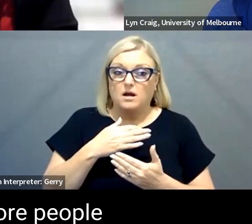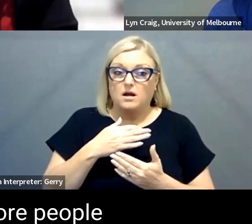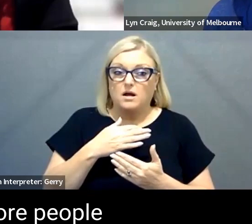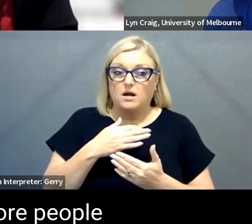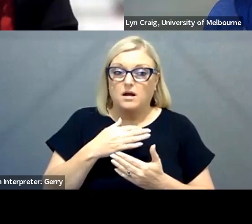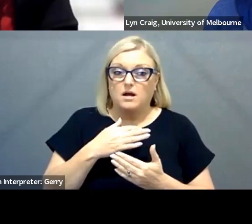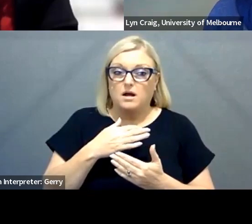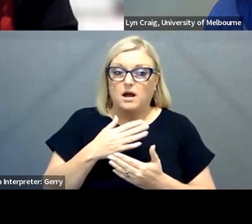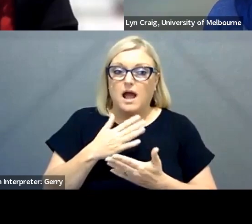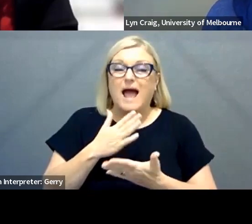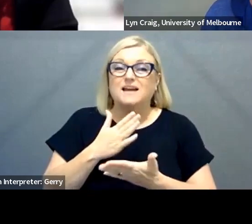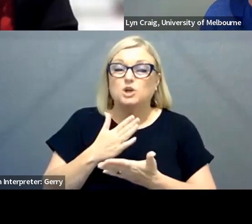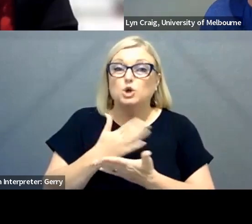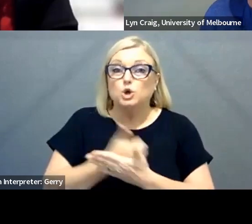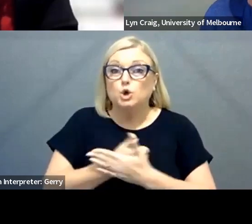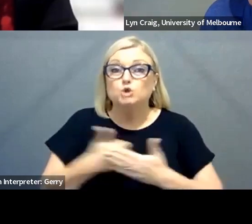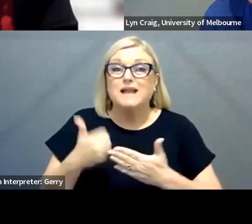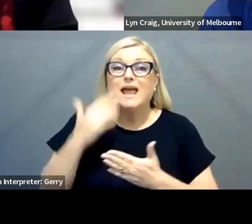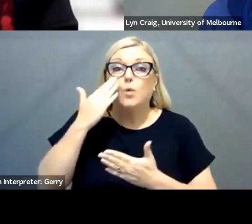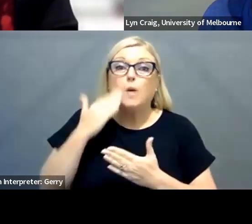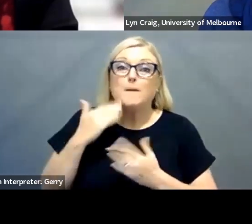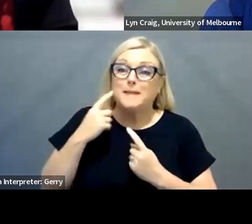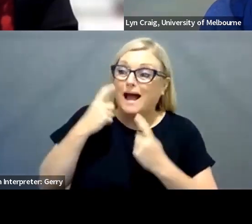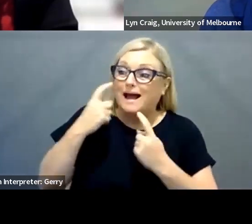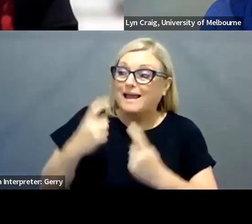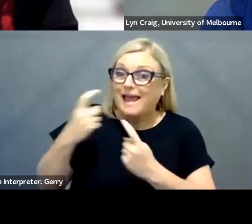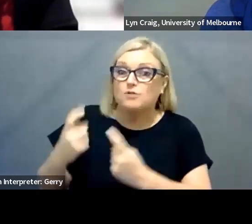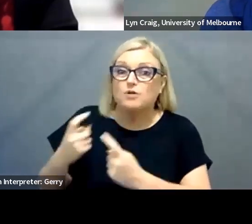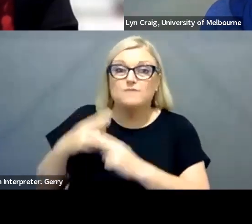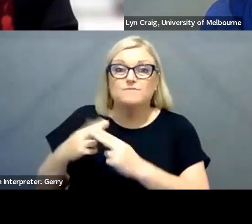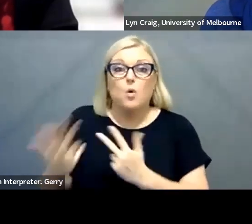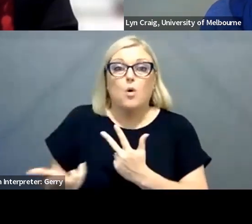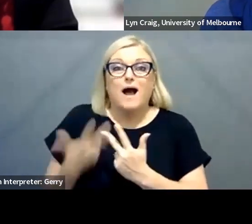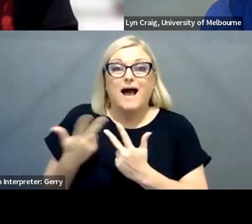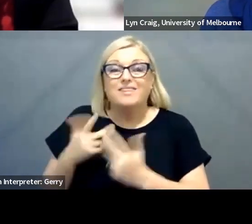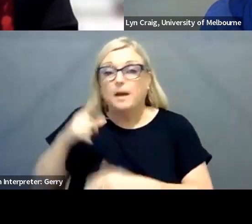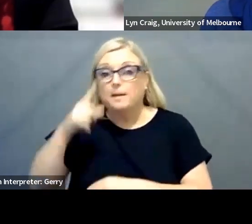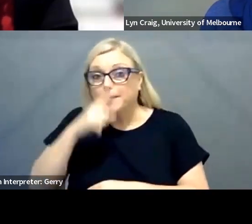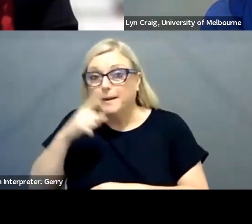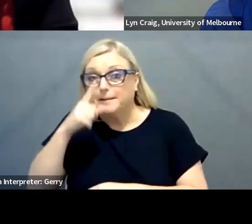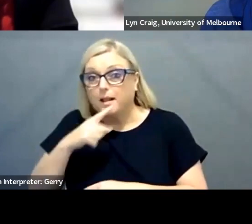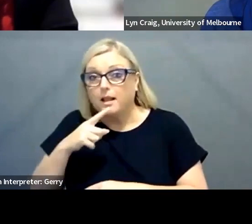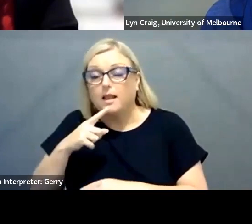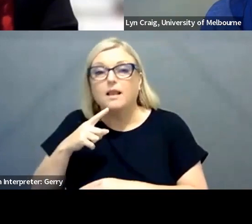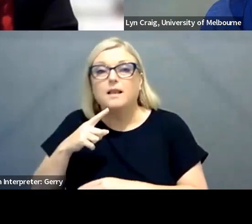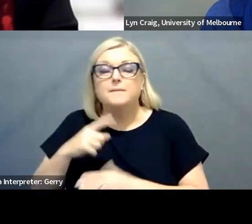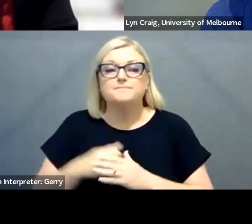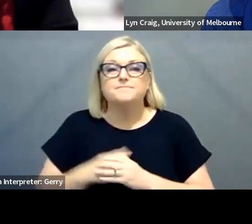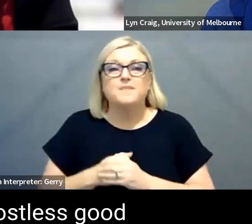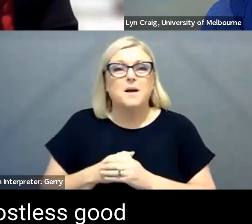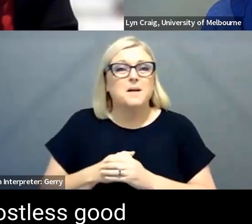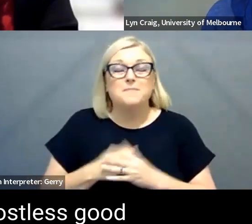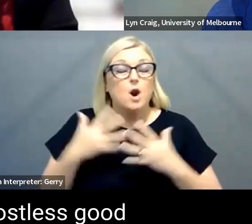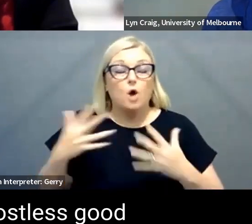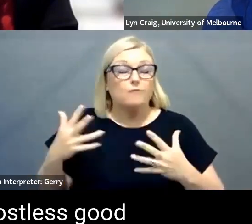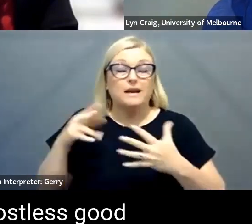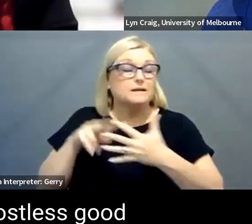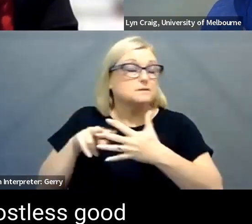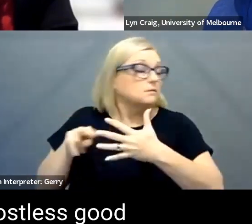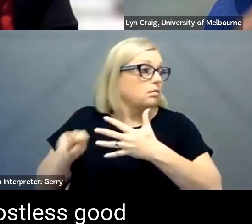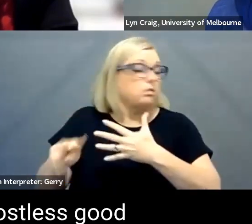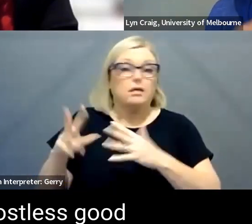to care for, is that it's just invisible in a way. It seems